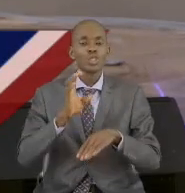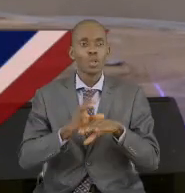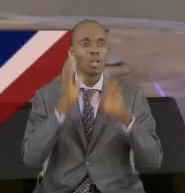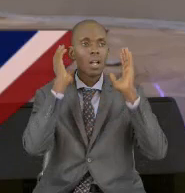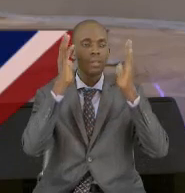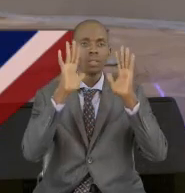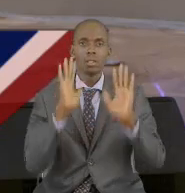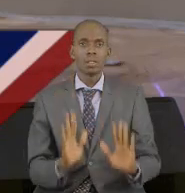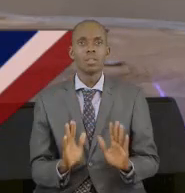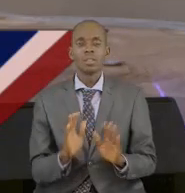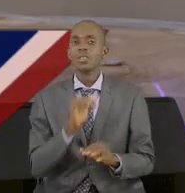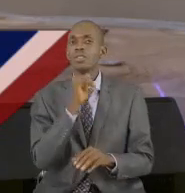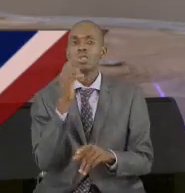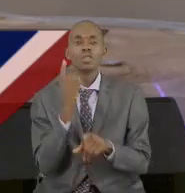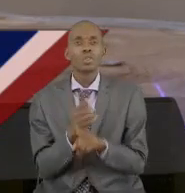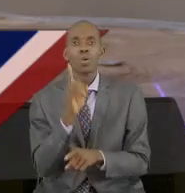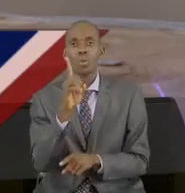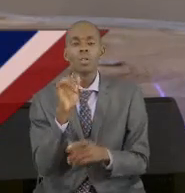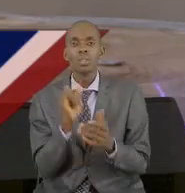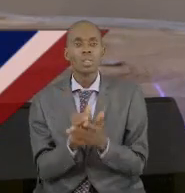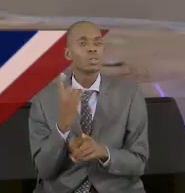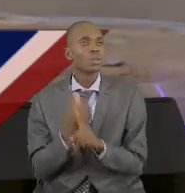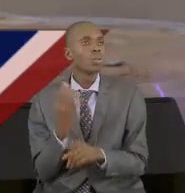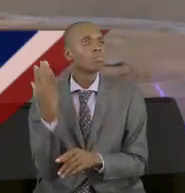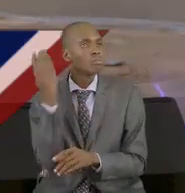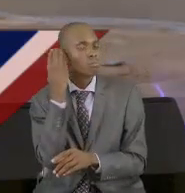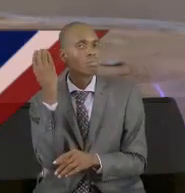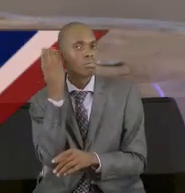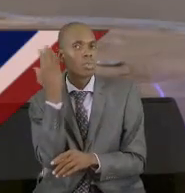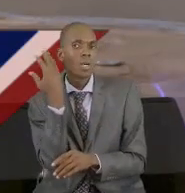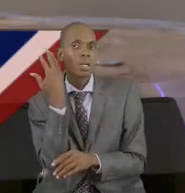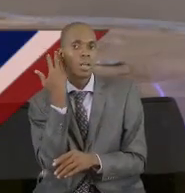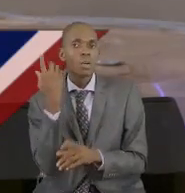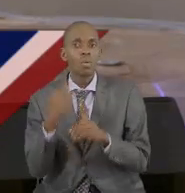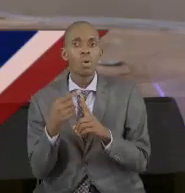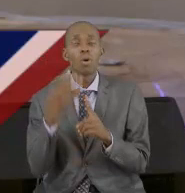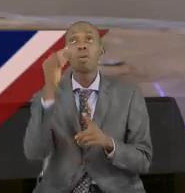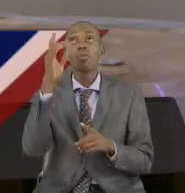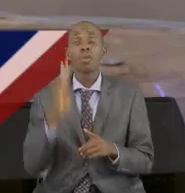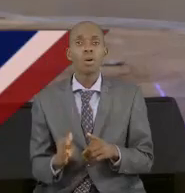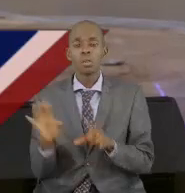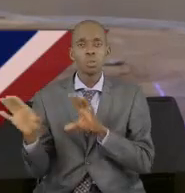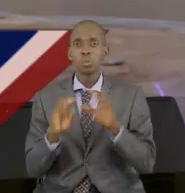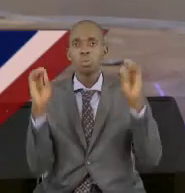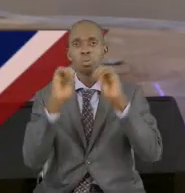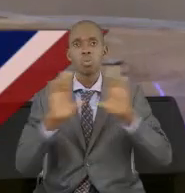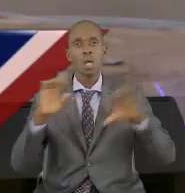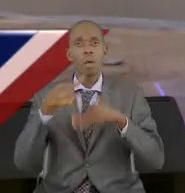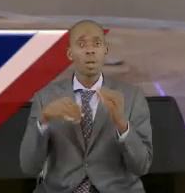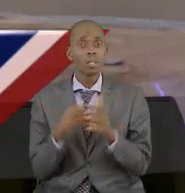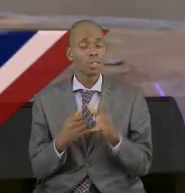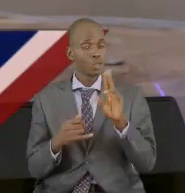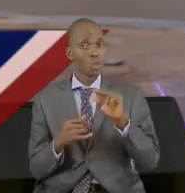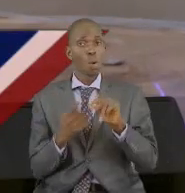church, not just somebody hearing the word and not praying about it, not doing anything about it. The people that